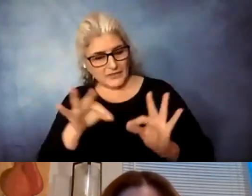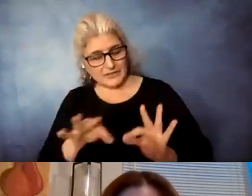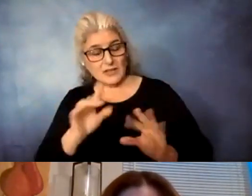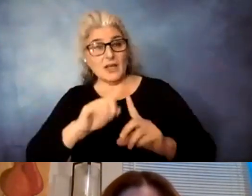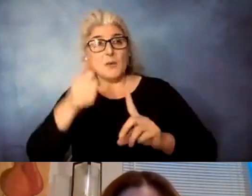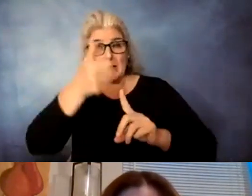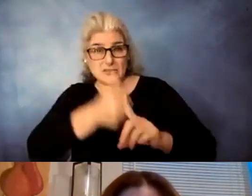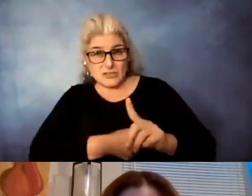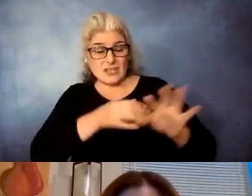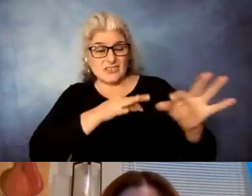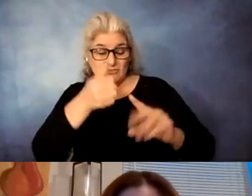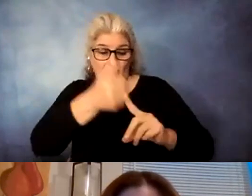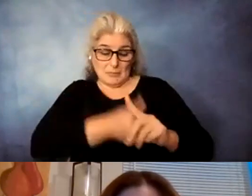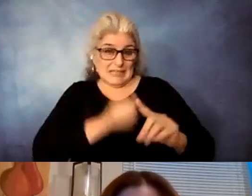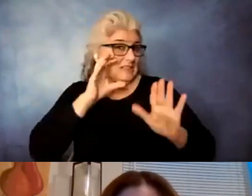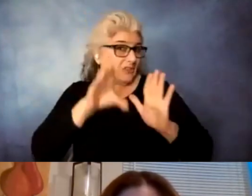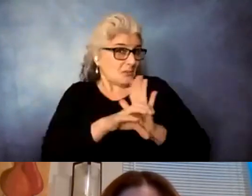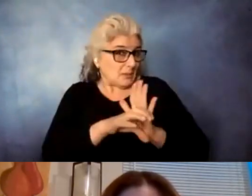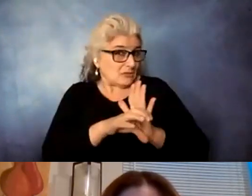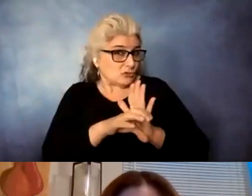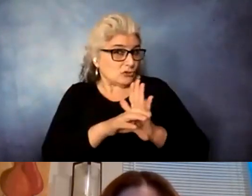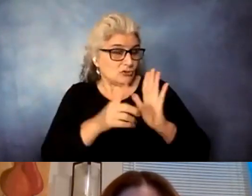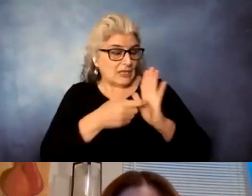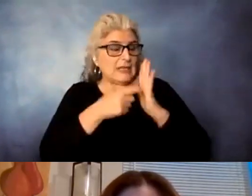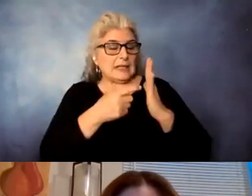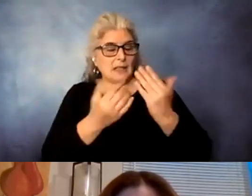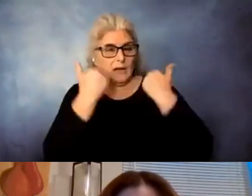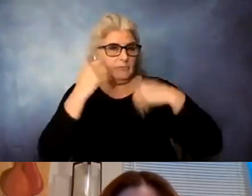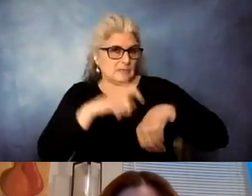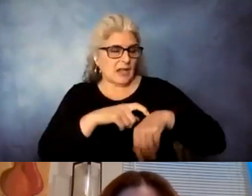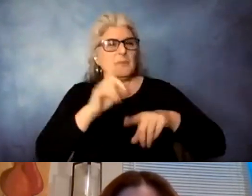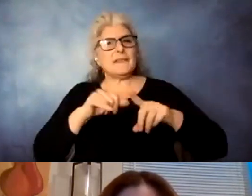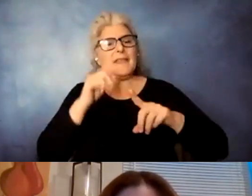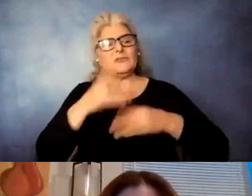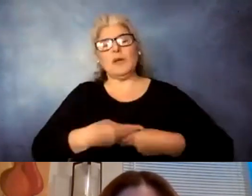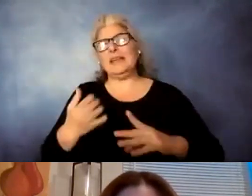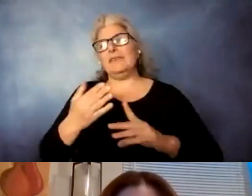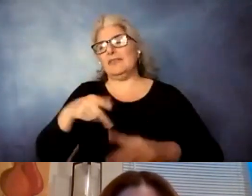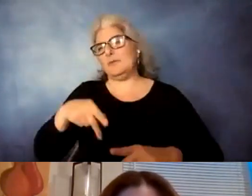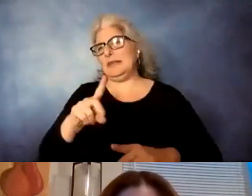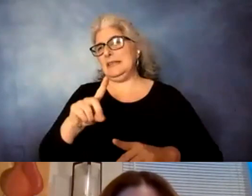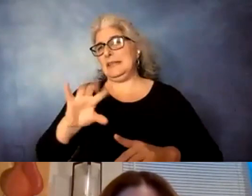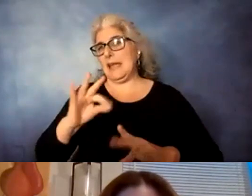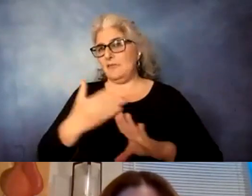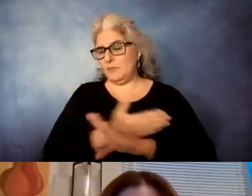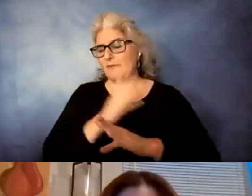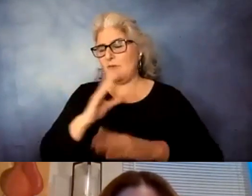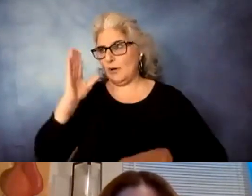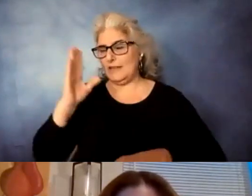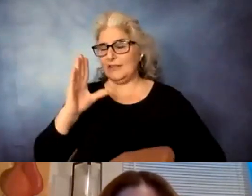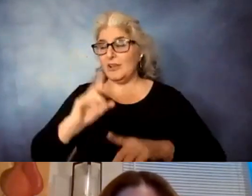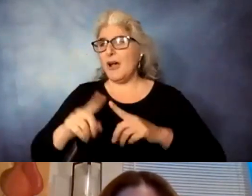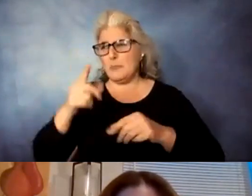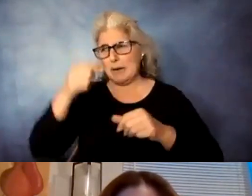very, very long time. And so that's why I've been distributing the PDF before that, but Okay, I will great. definitely take that into consideration. Thank you.